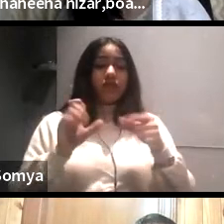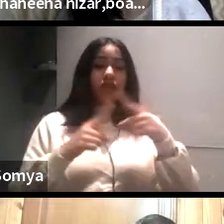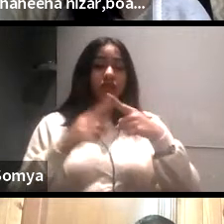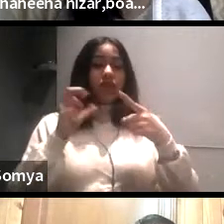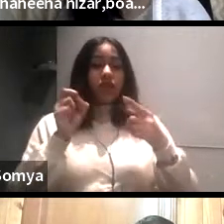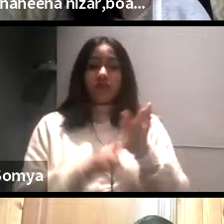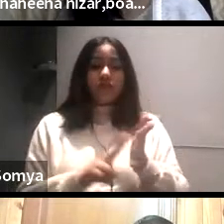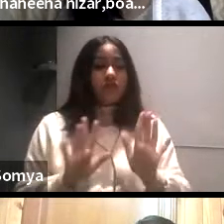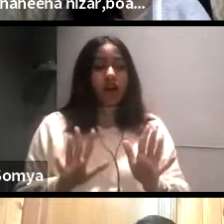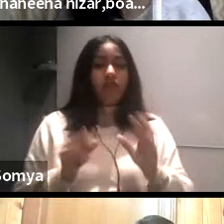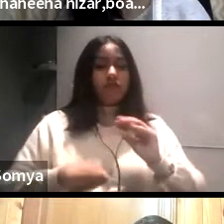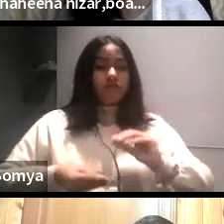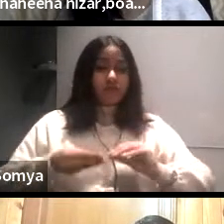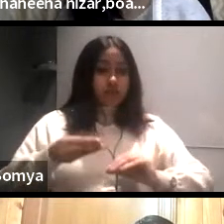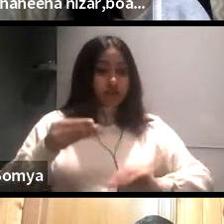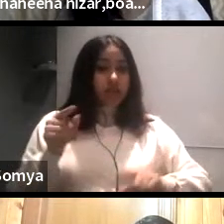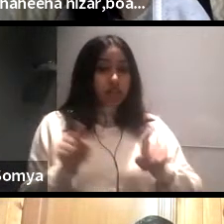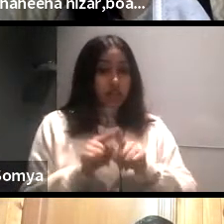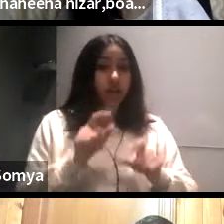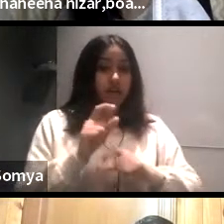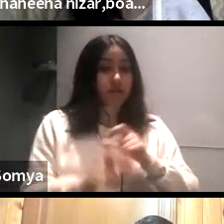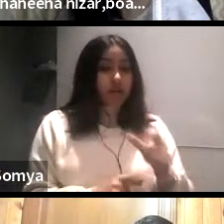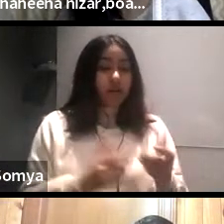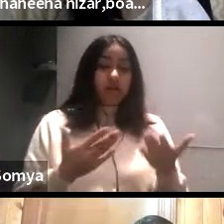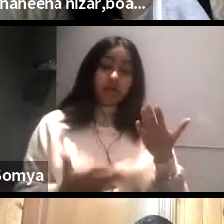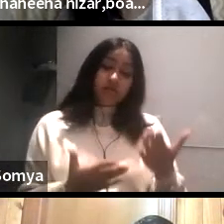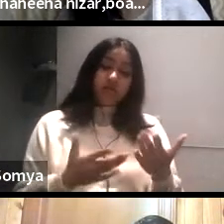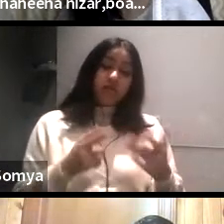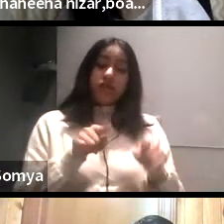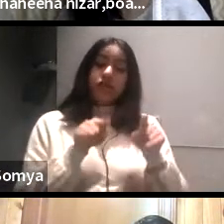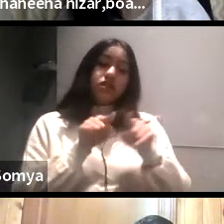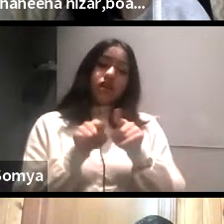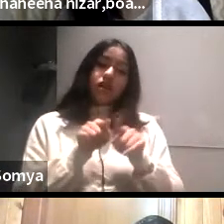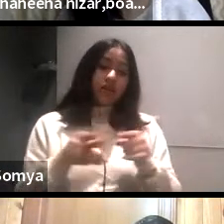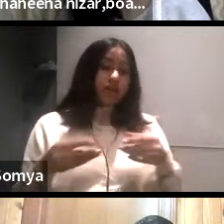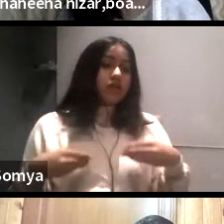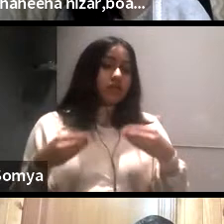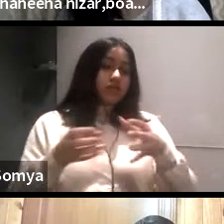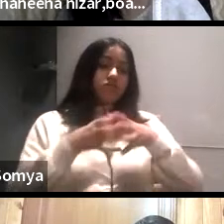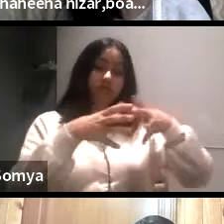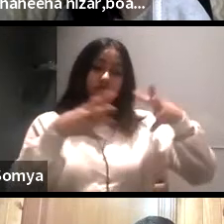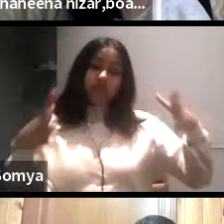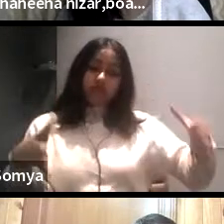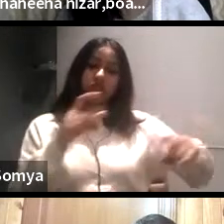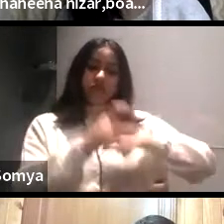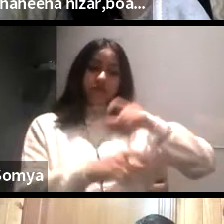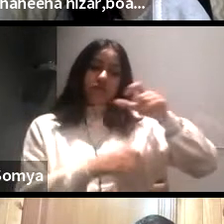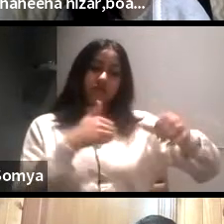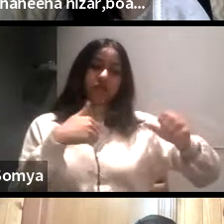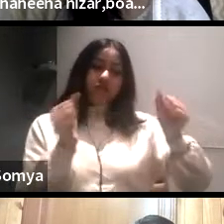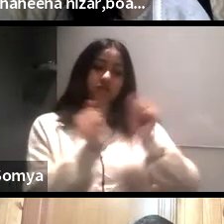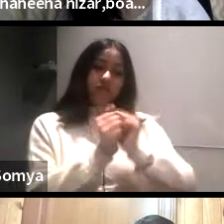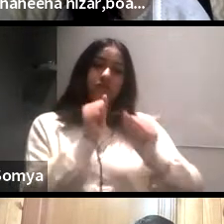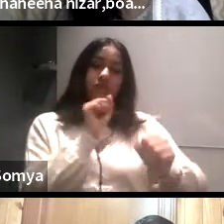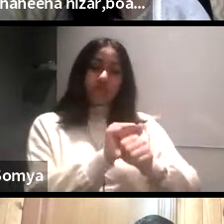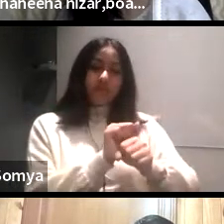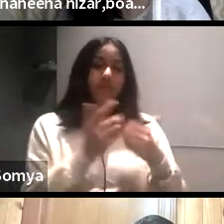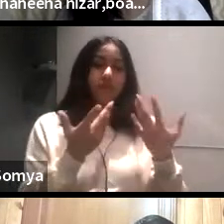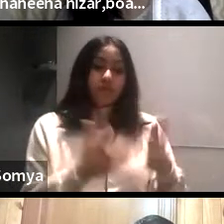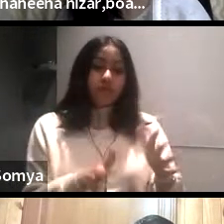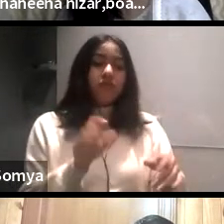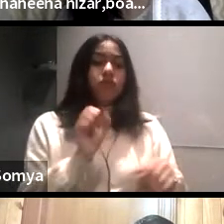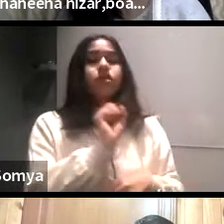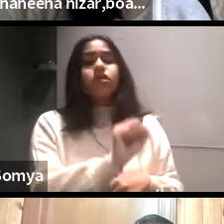an increase in companies. GSK, for example, is one large global company we work with. who have made